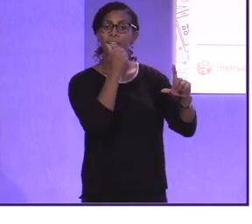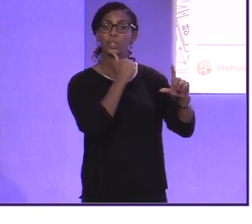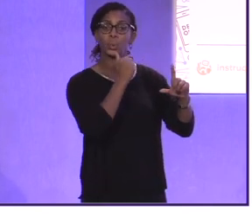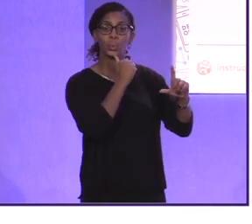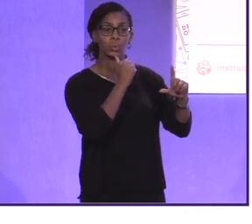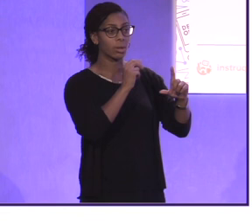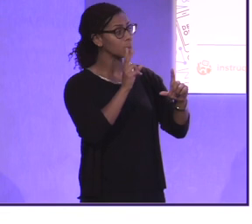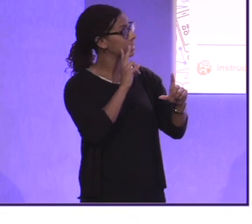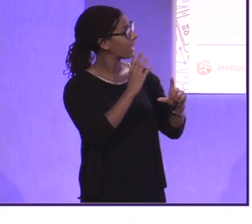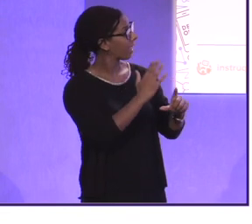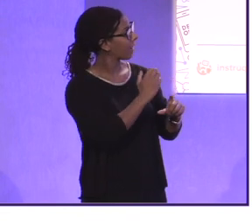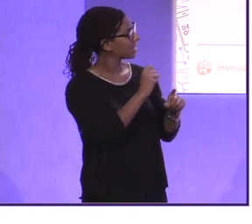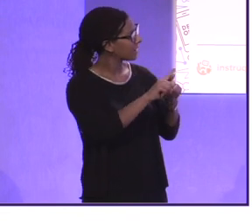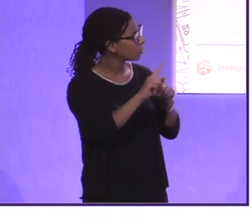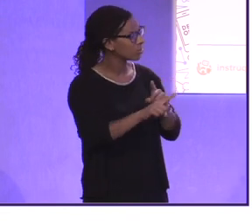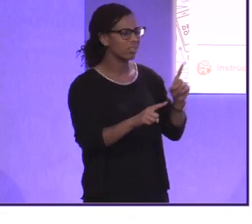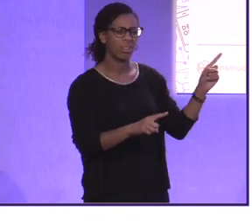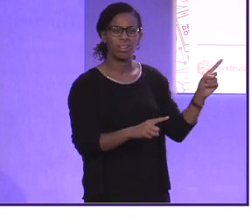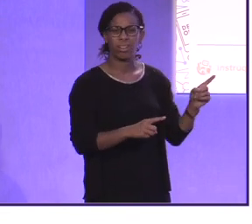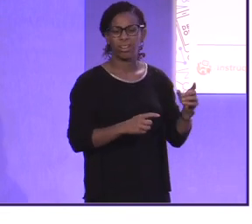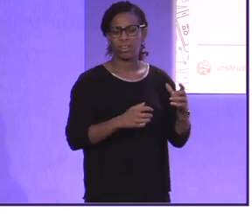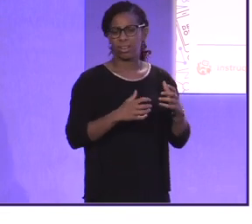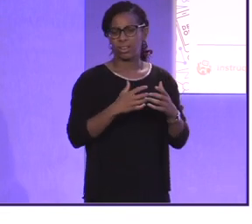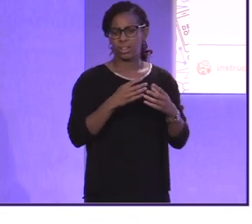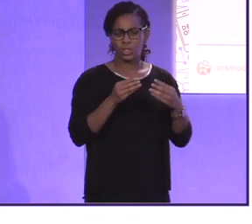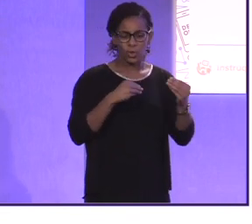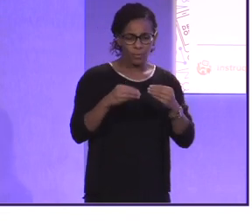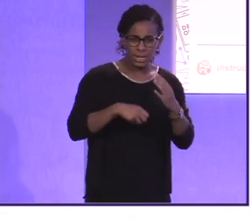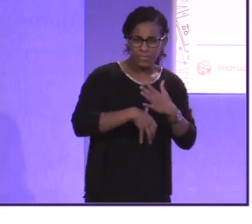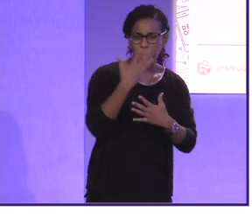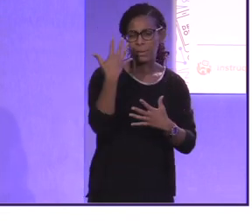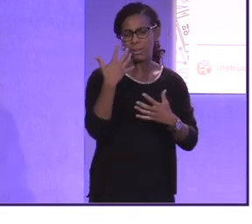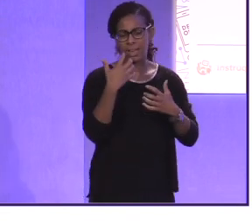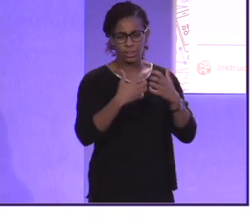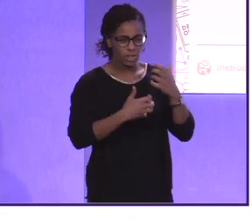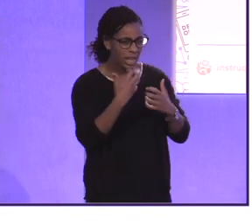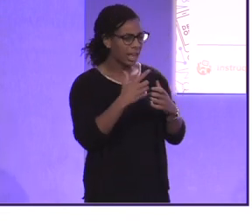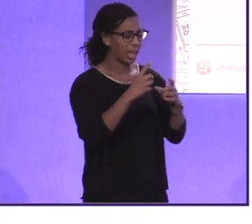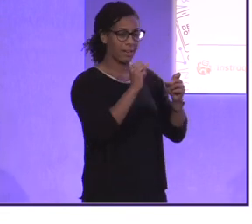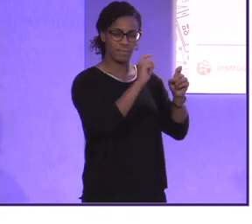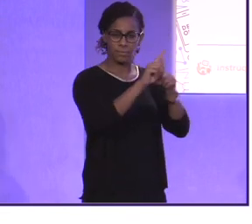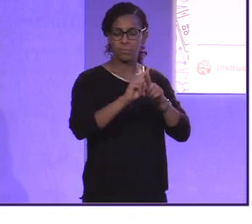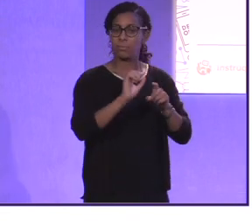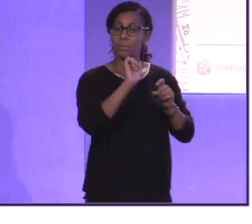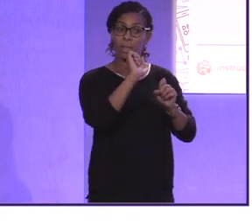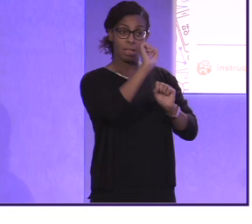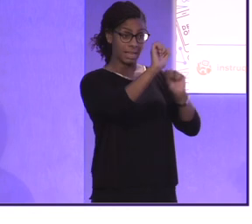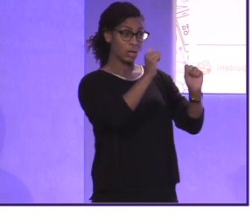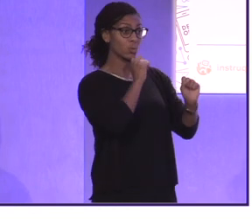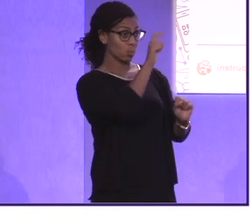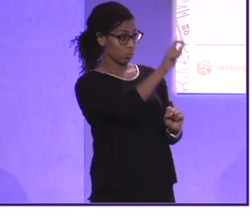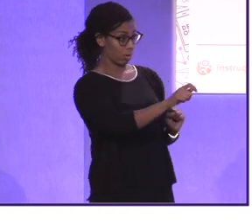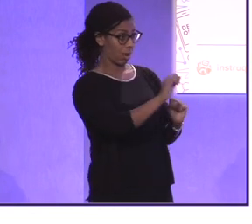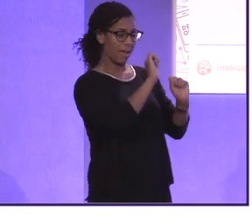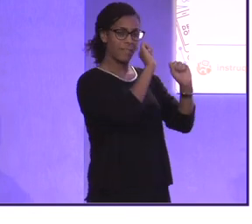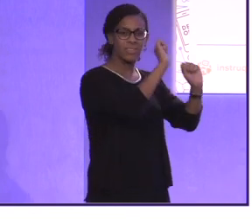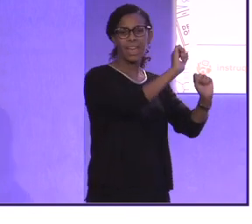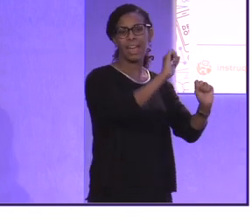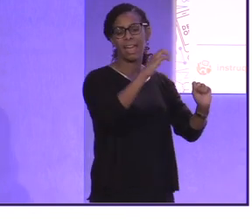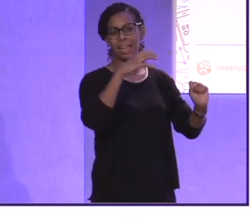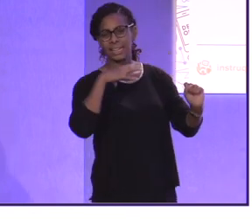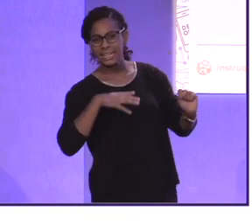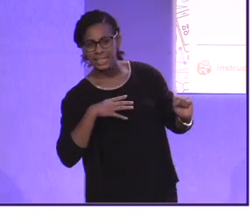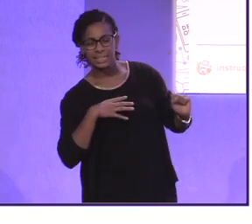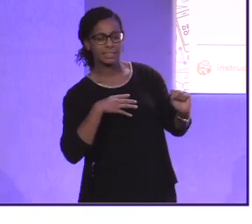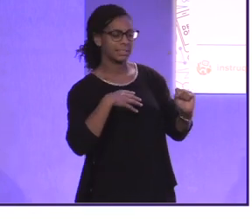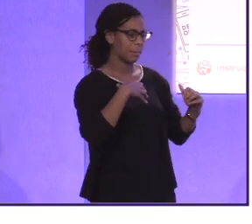so here a software engineer, a developer, we identify needs, gains, and pains. So things like, I want to manage my code. I